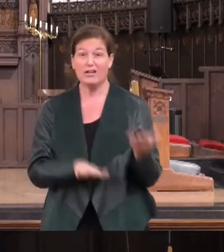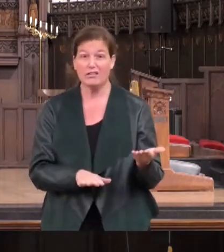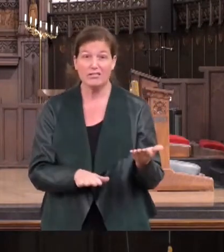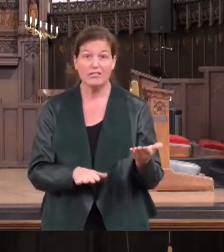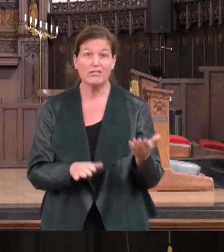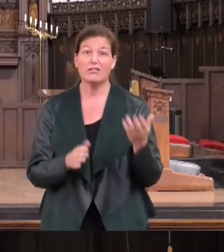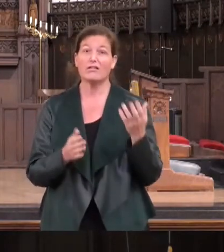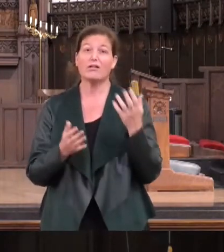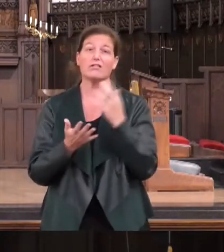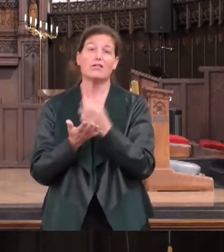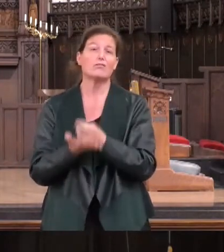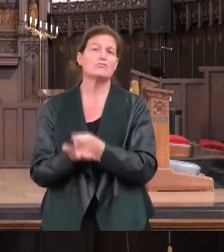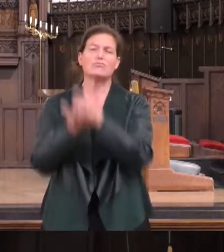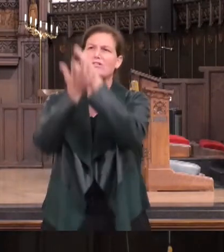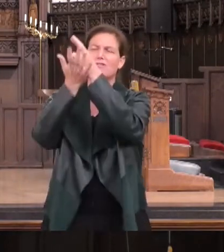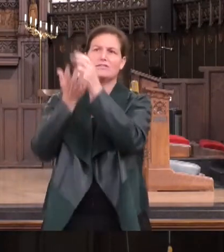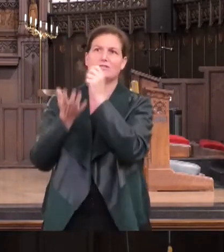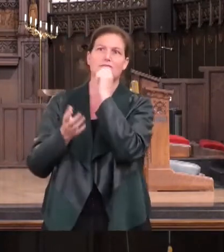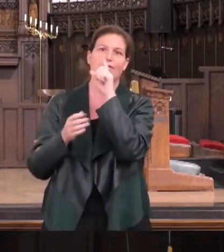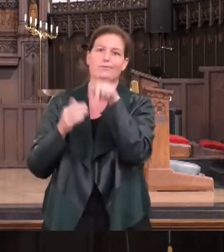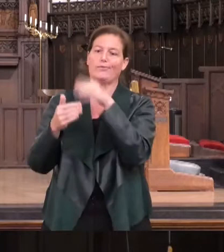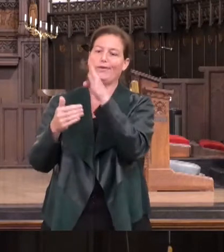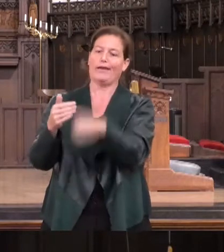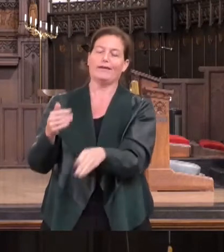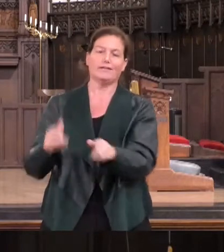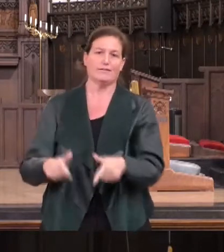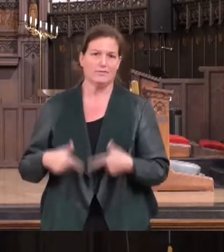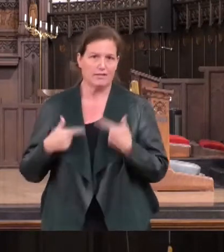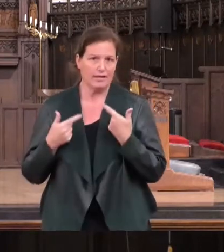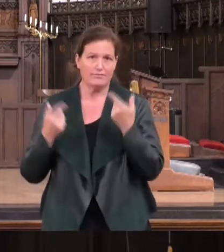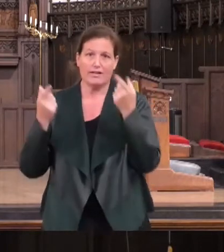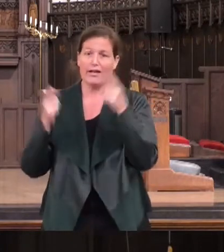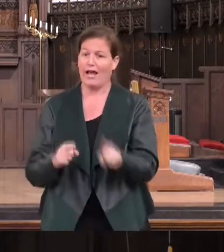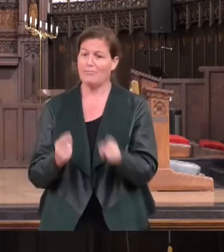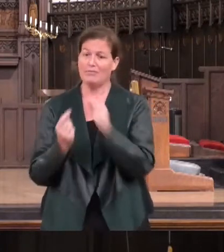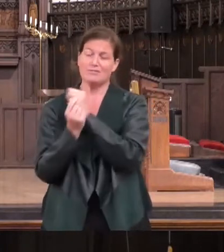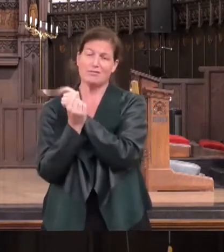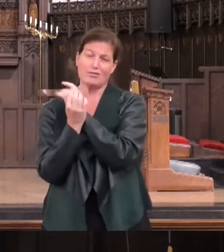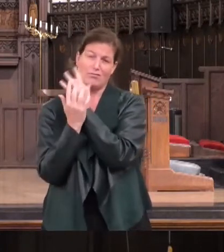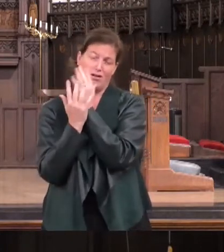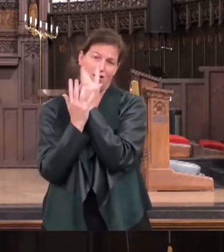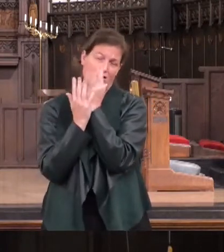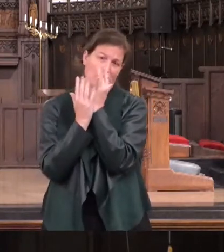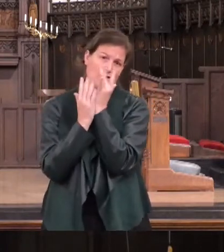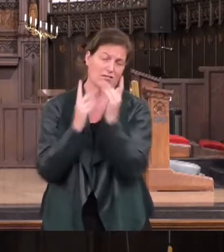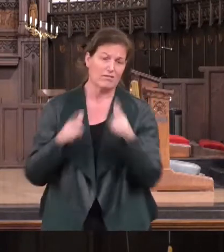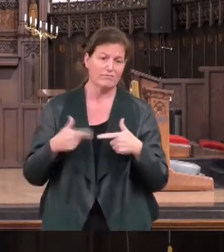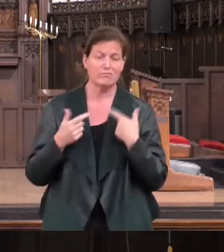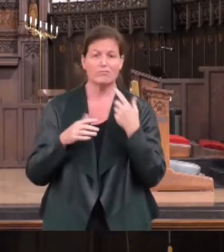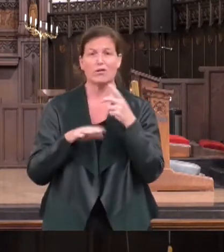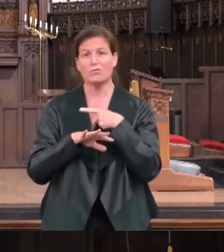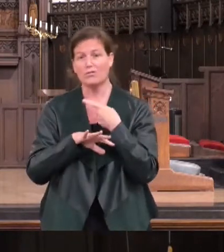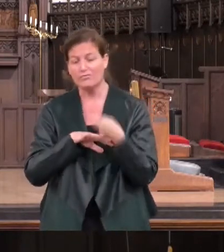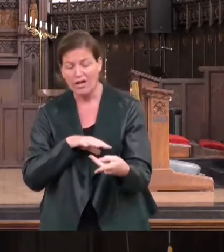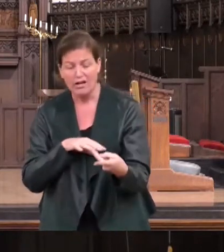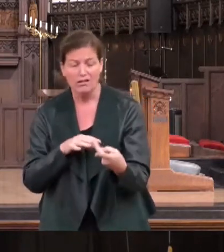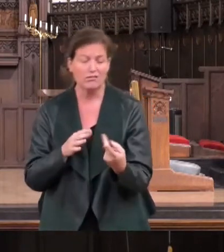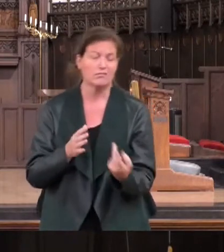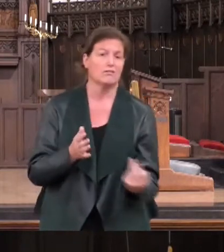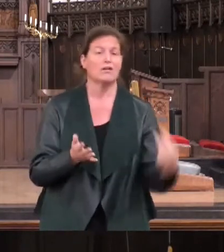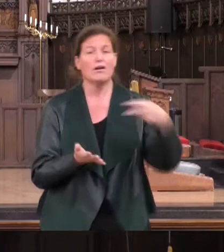Resurrection is not just for the end of life. Resurrection happens throughout life, when we fall and we get up